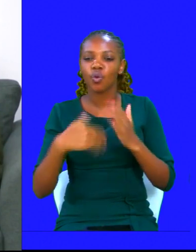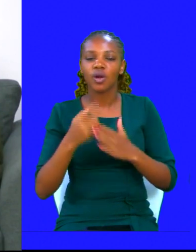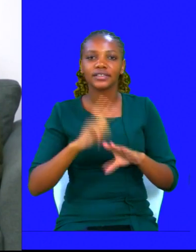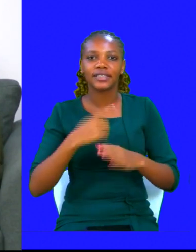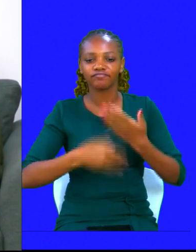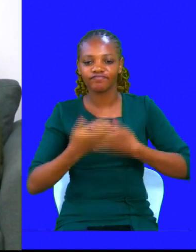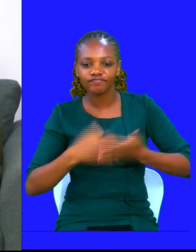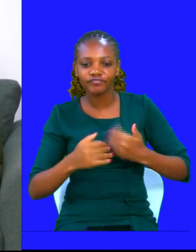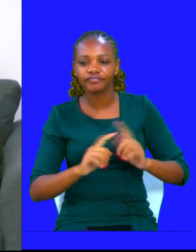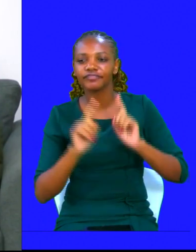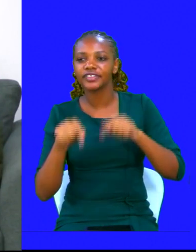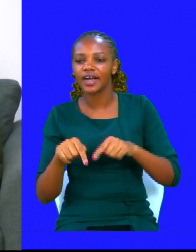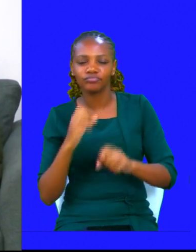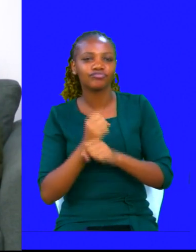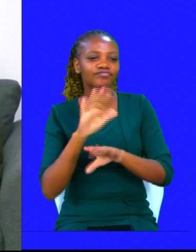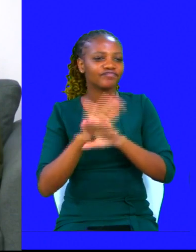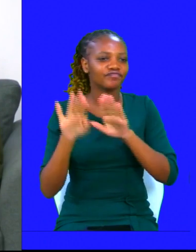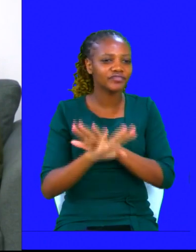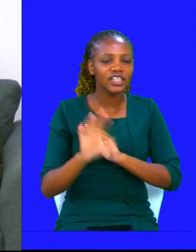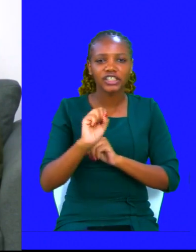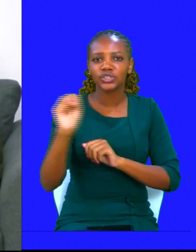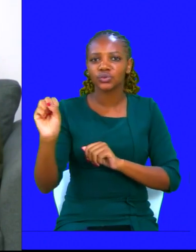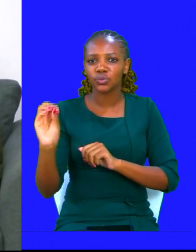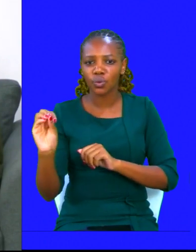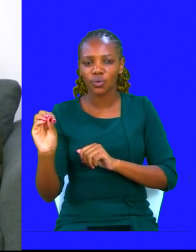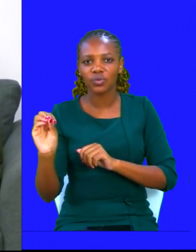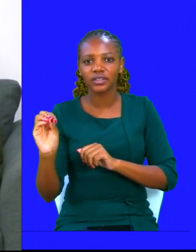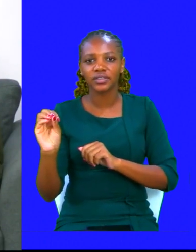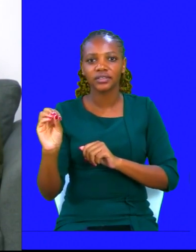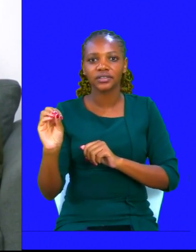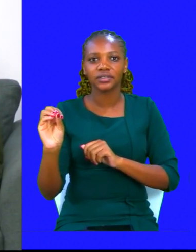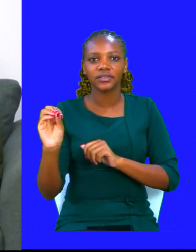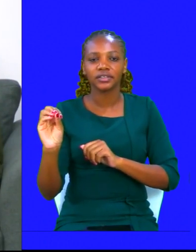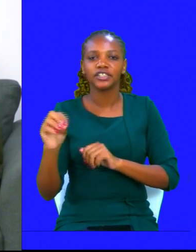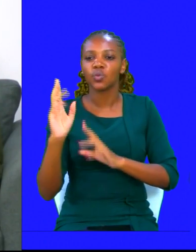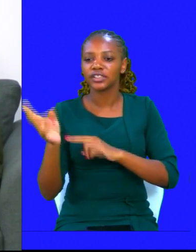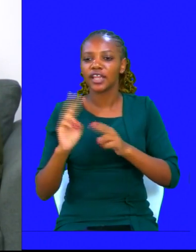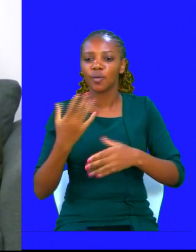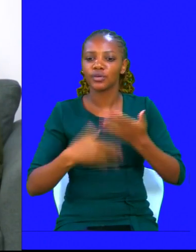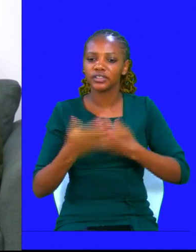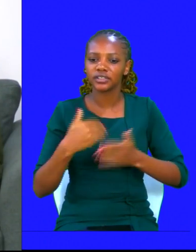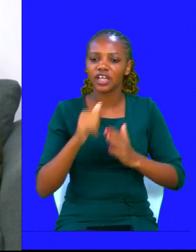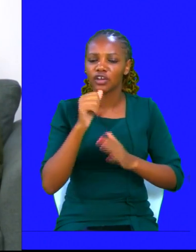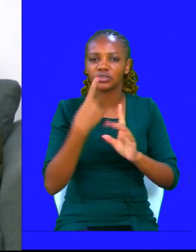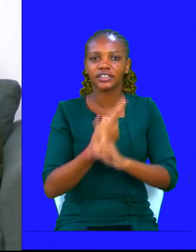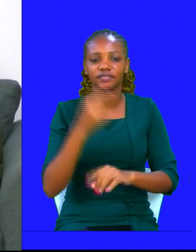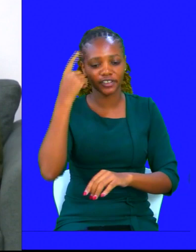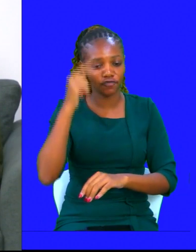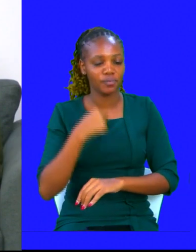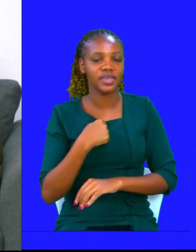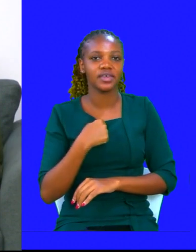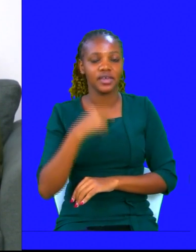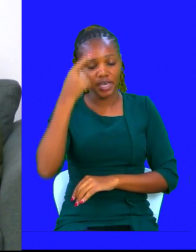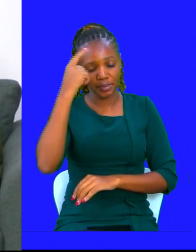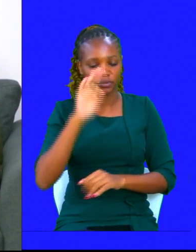bring us snacks and all that. So it was just like, let me say, a normal interaction. It wasn't so different for me, because